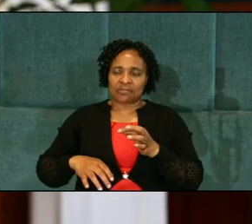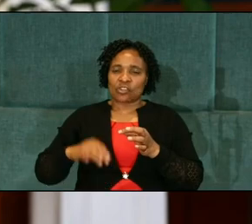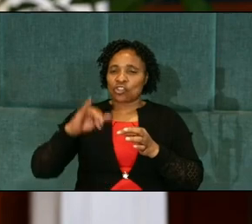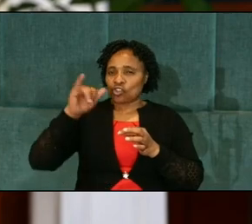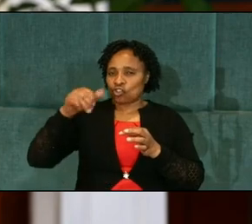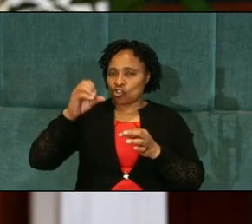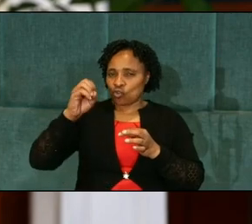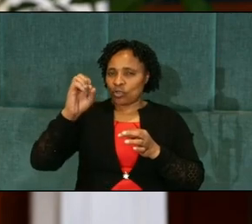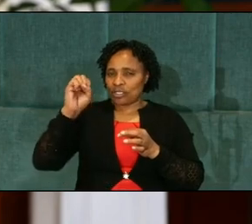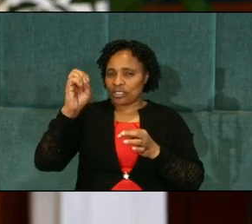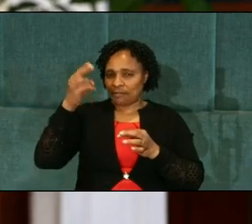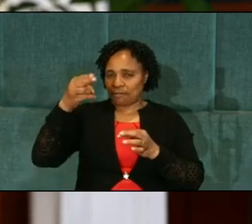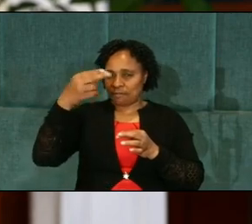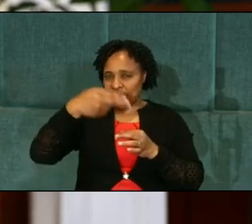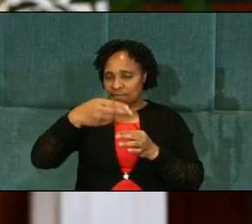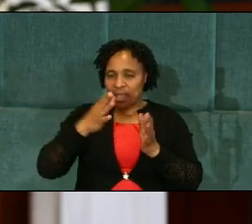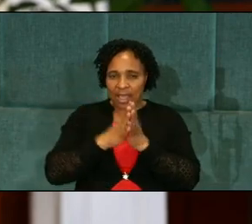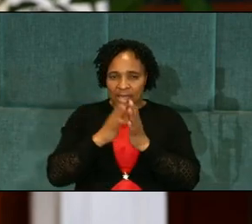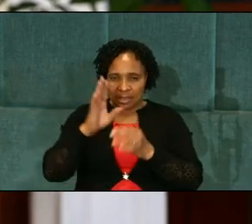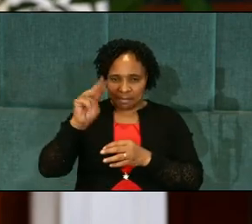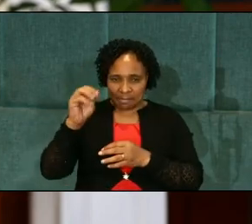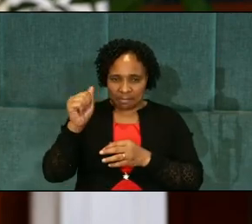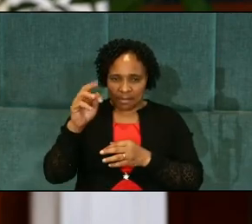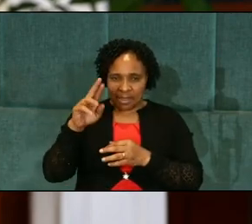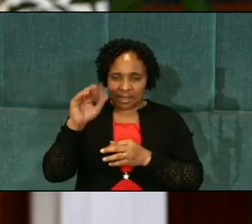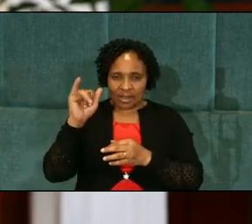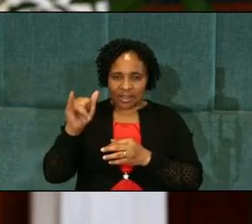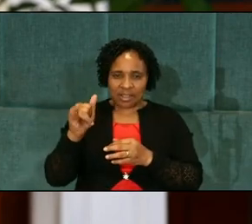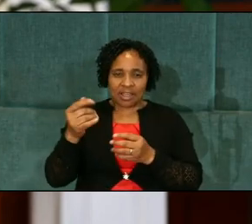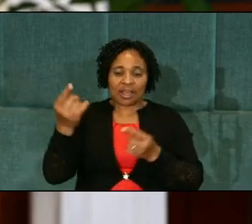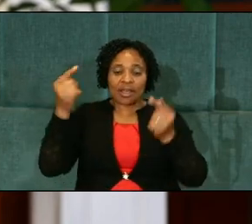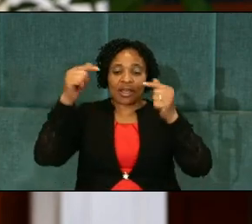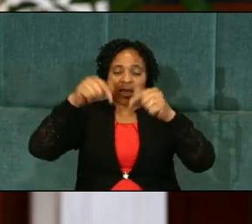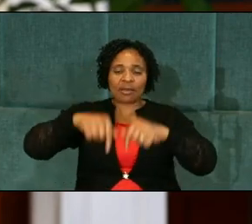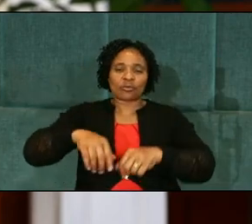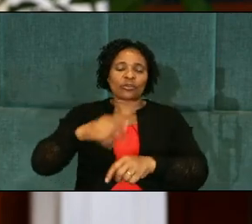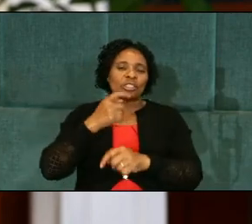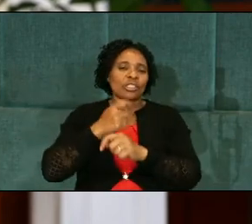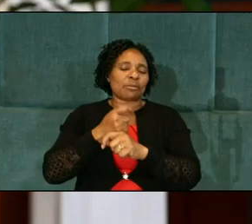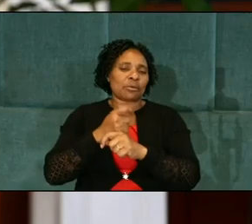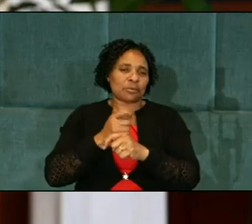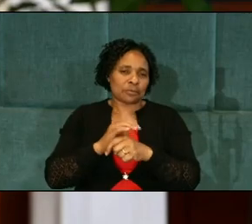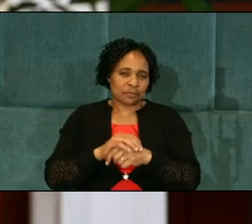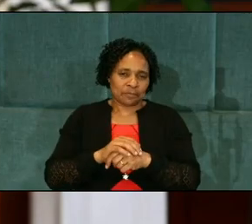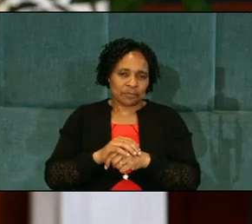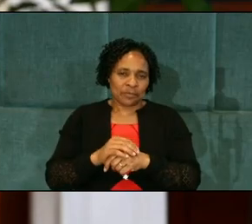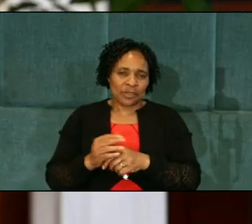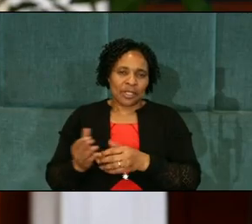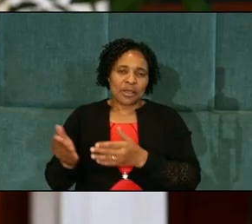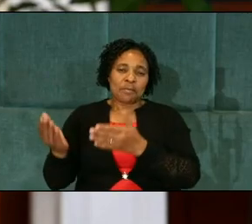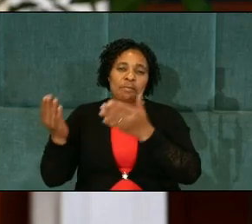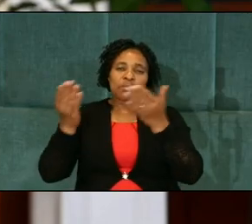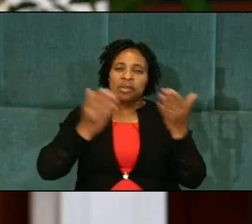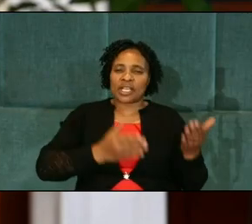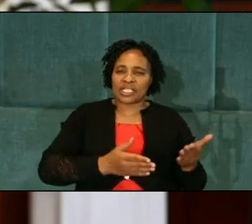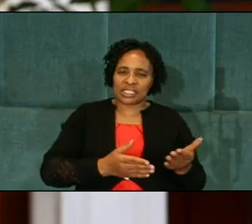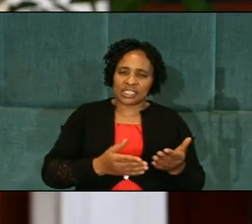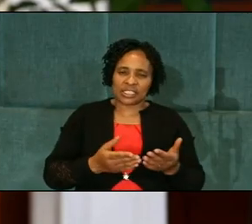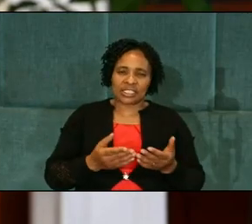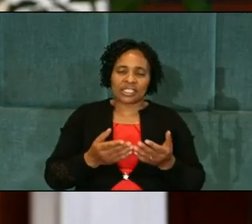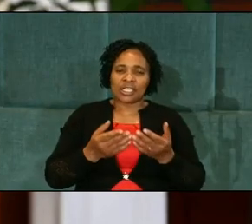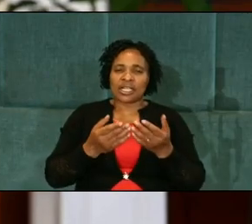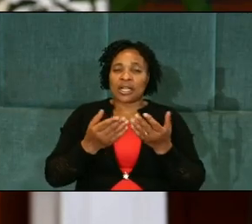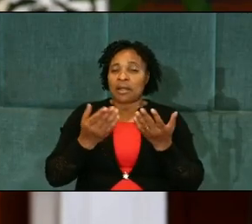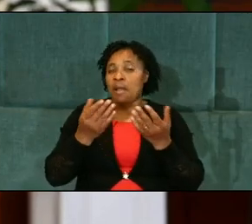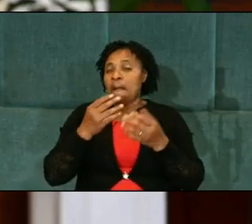Joseph and Mary came into the temple bringing their little baby